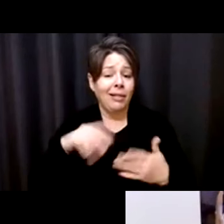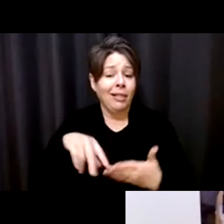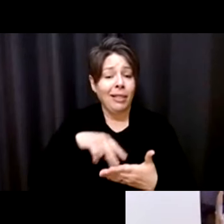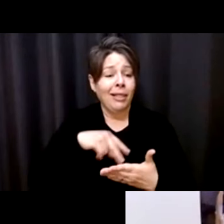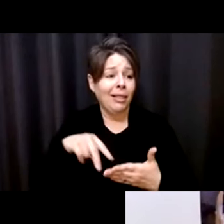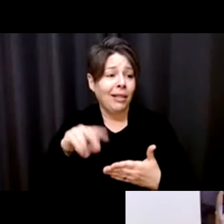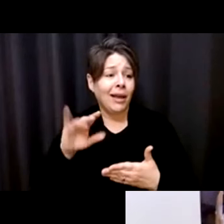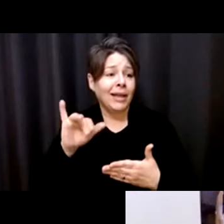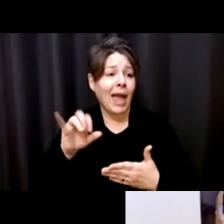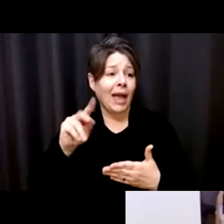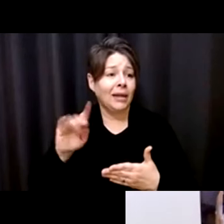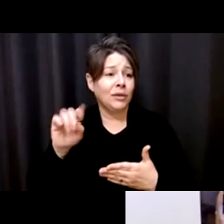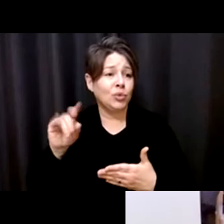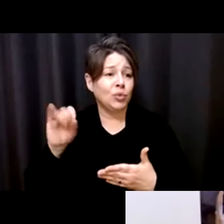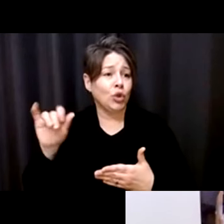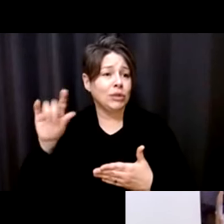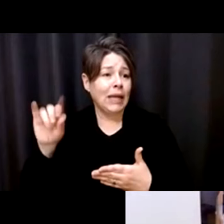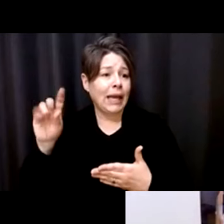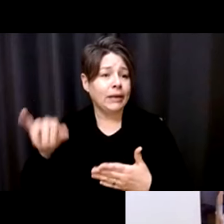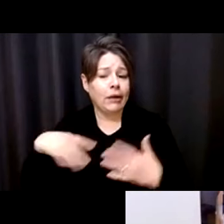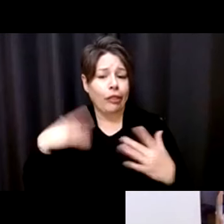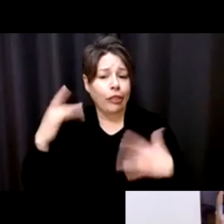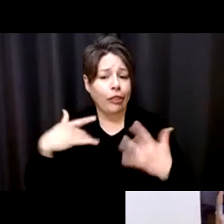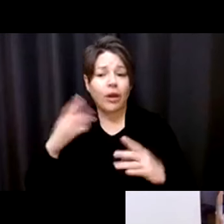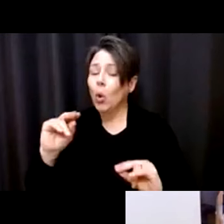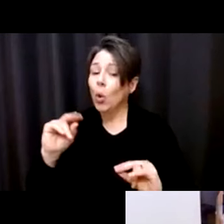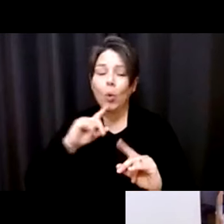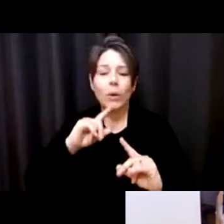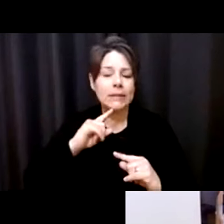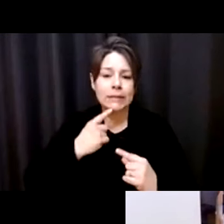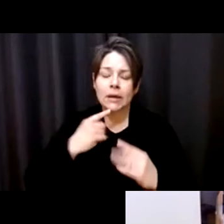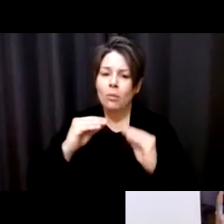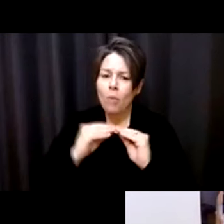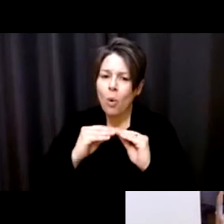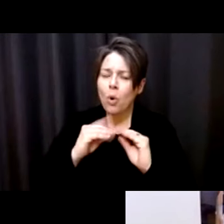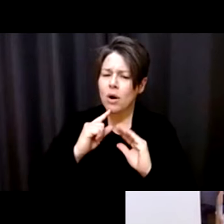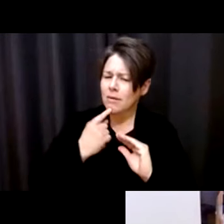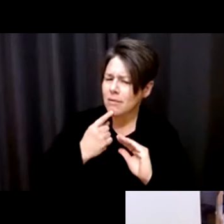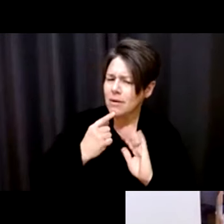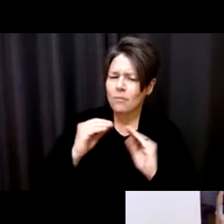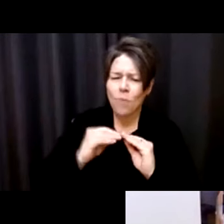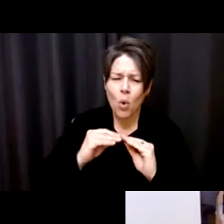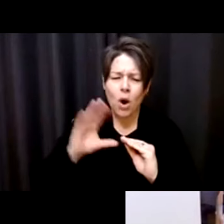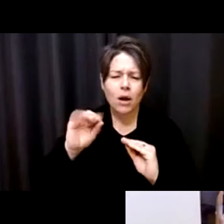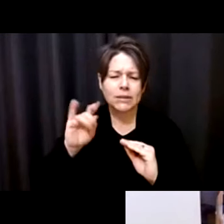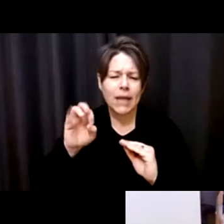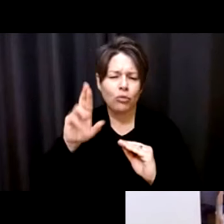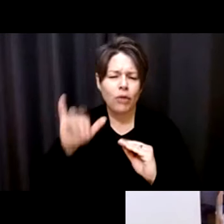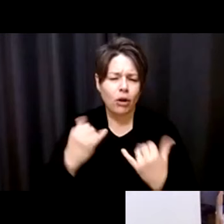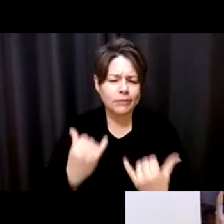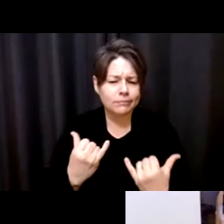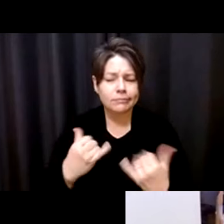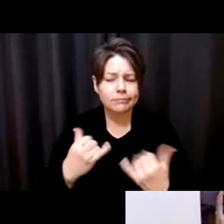dancing, right? It wasn't what you might think of. It was so much more contemporary. And she performed with